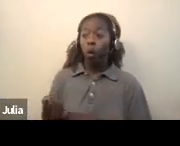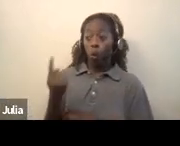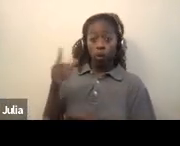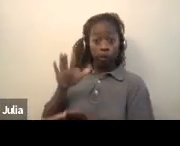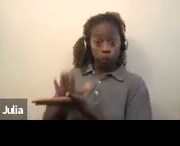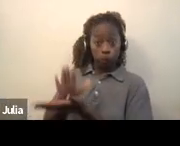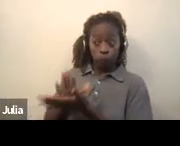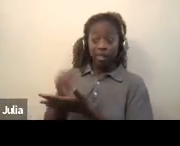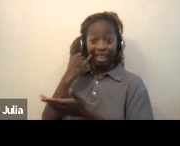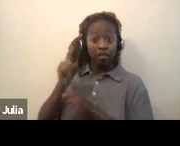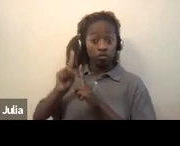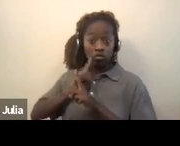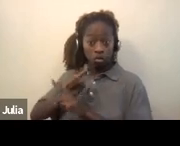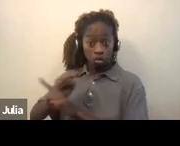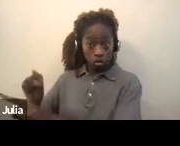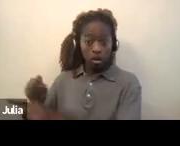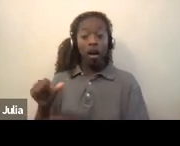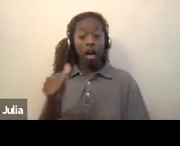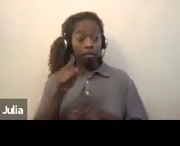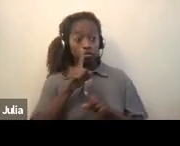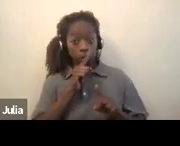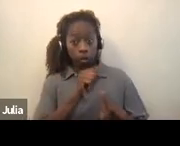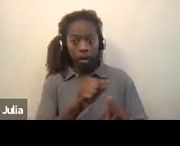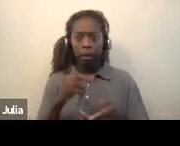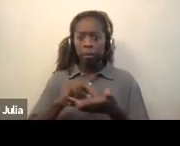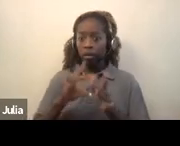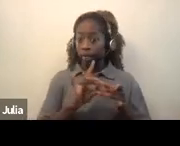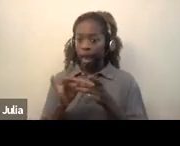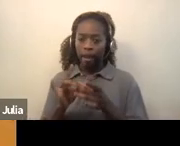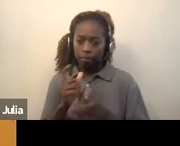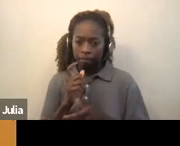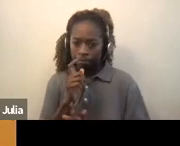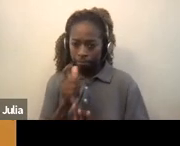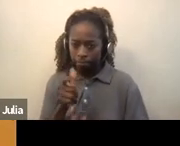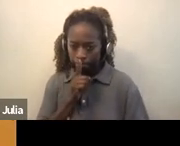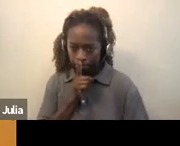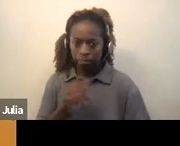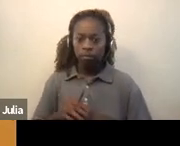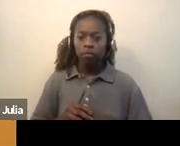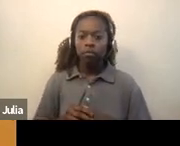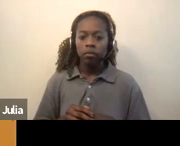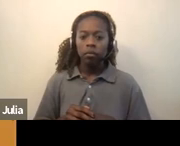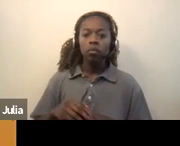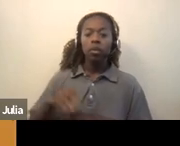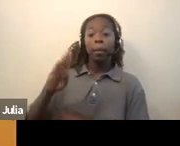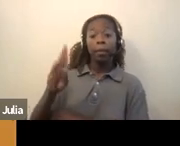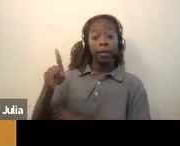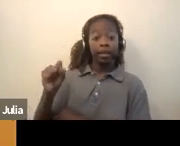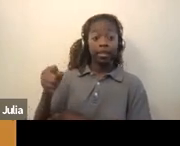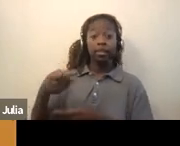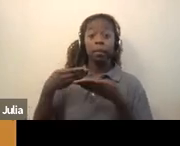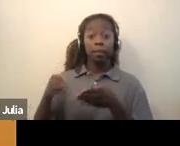related bps and public health officials communicate individually with each student or staff member who is confirmed